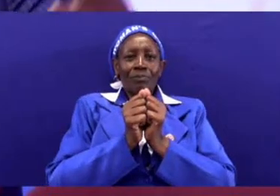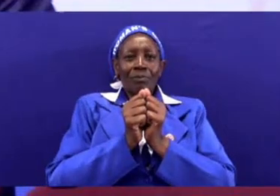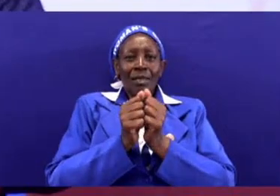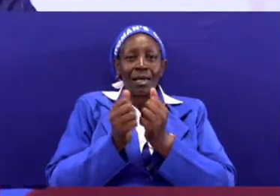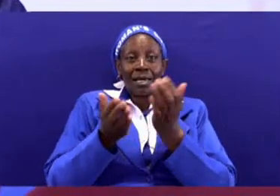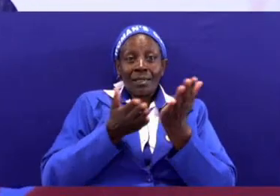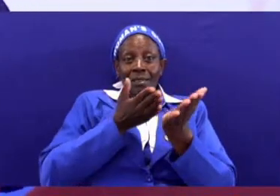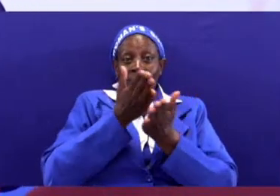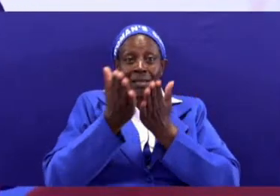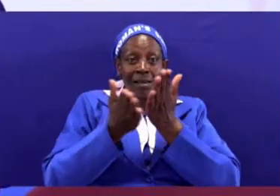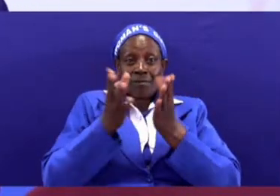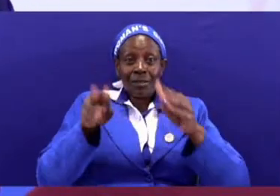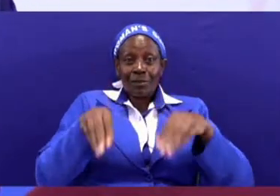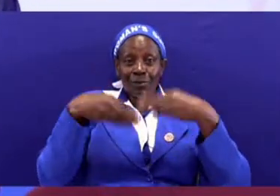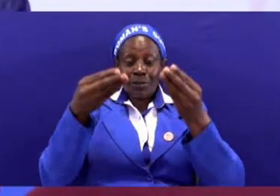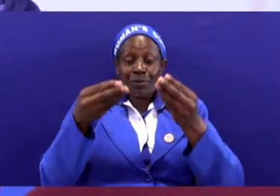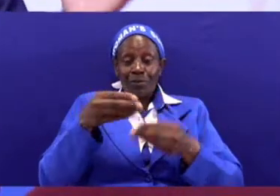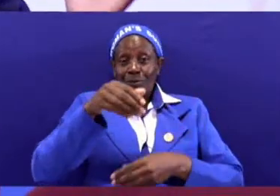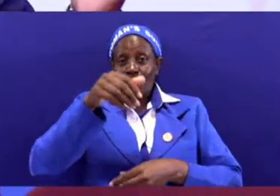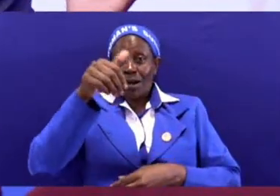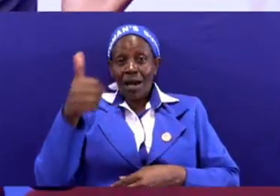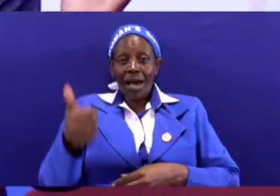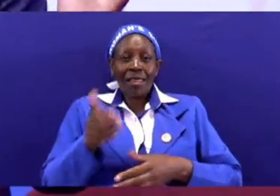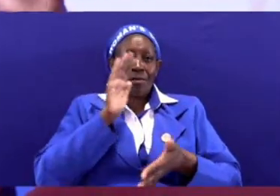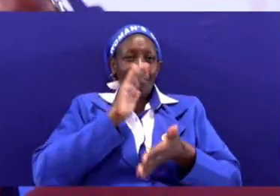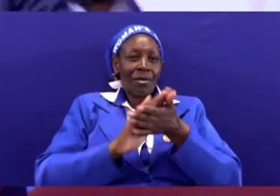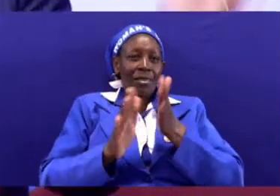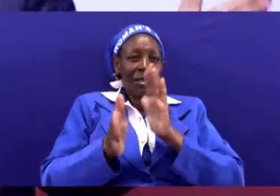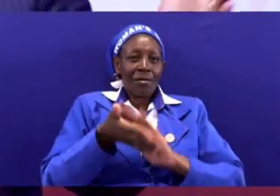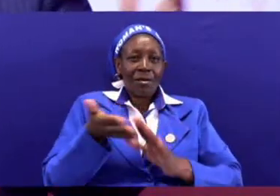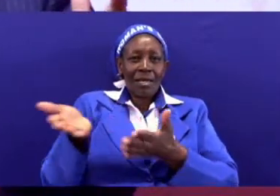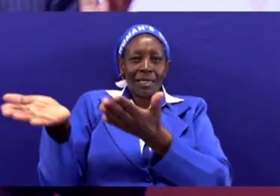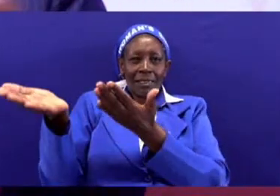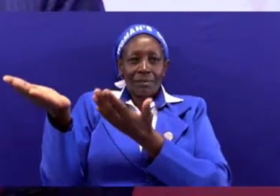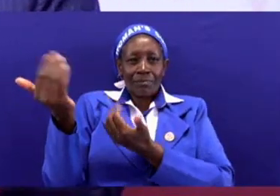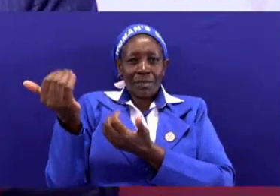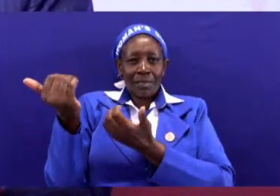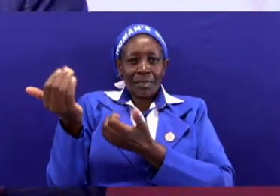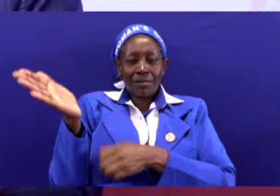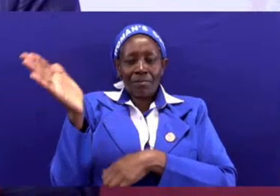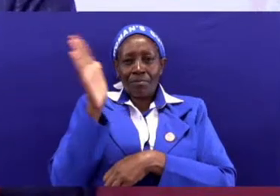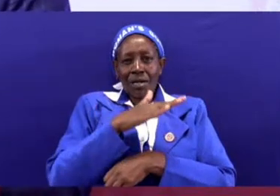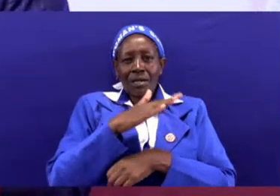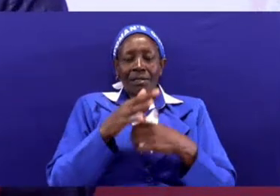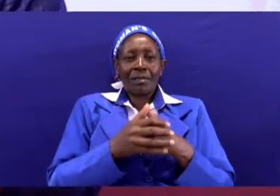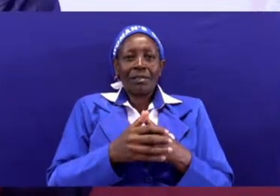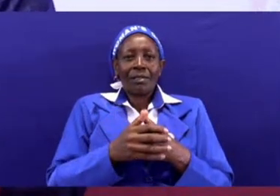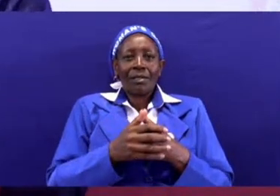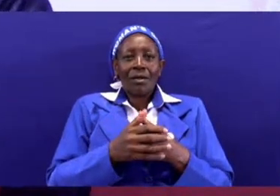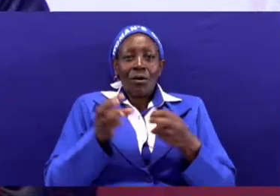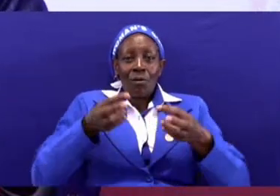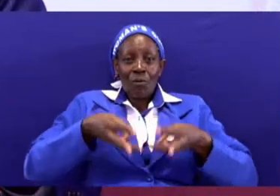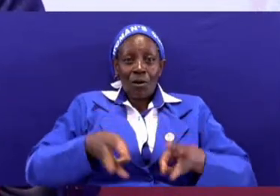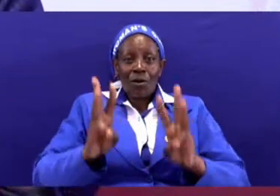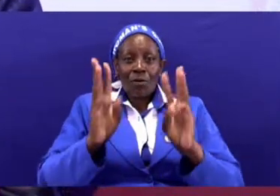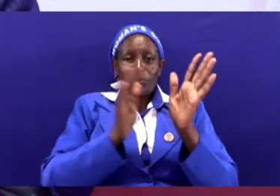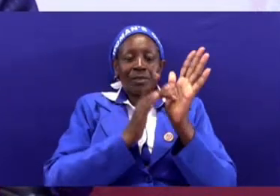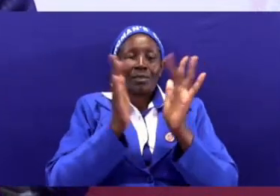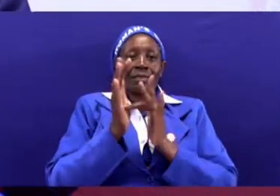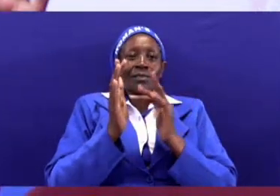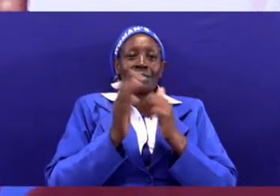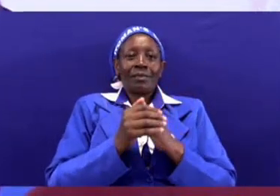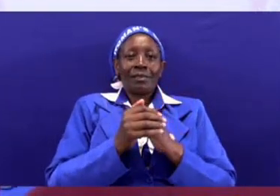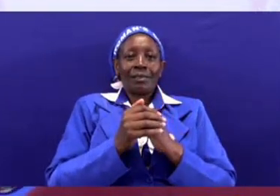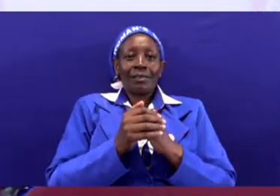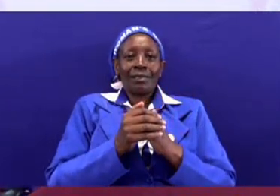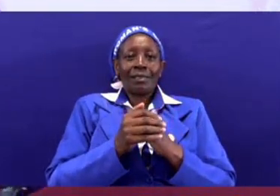Service is to give to others without expecting anything in return. This is the way of Jesus. And this